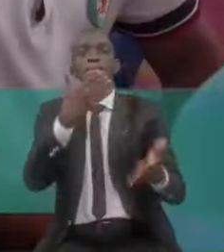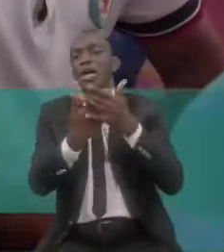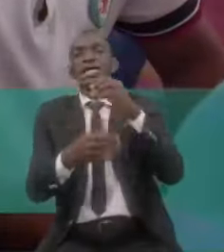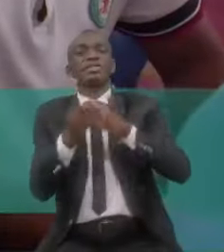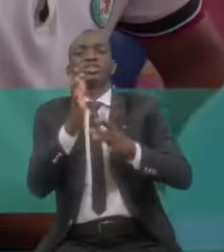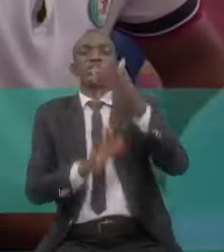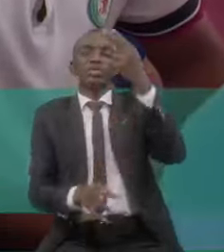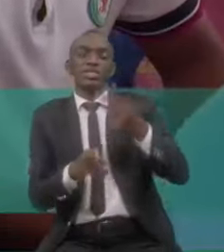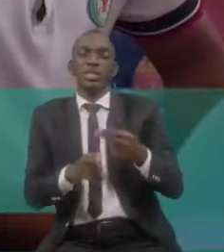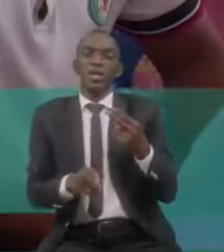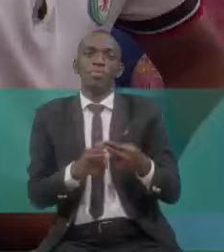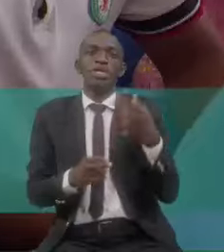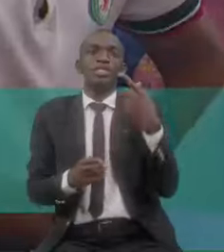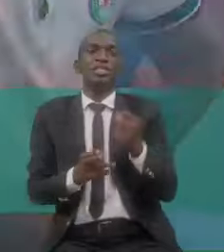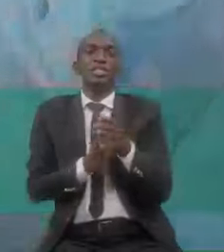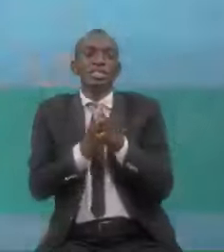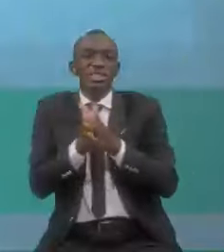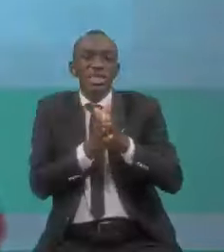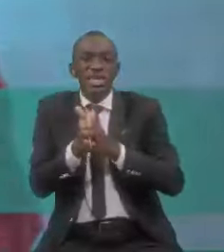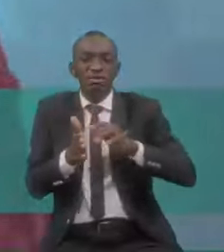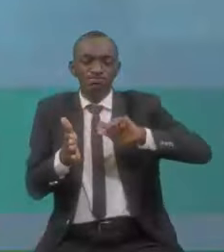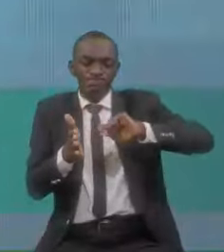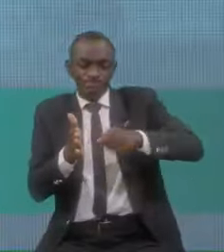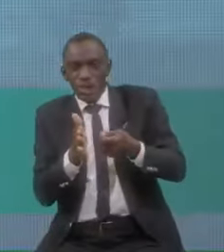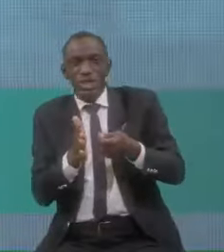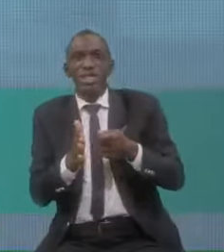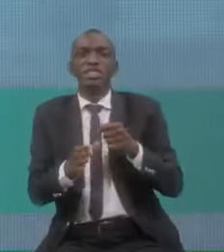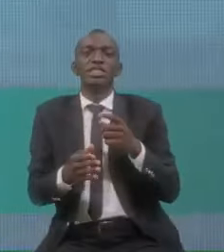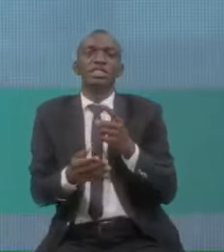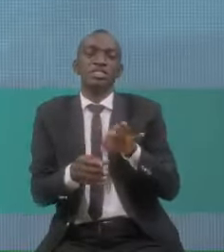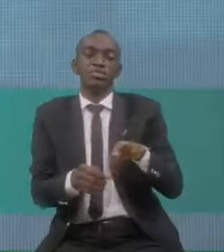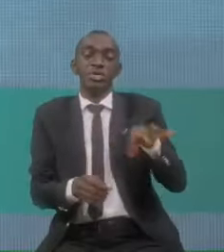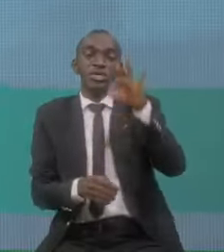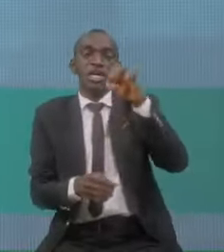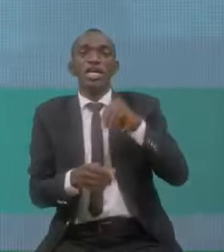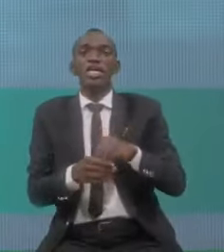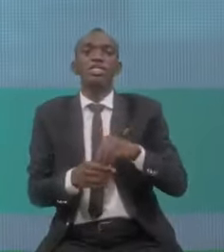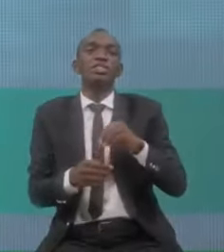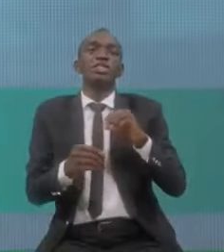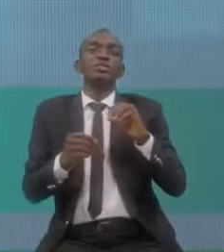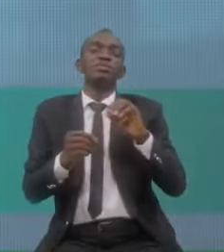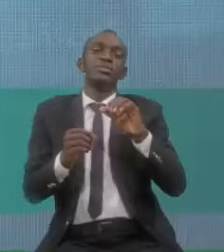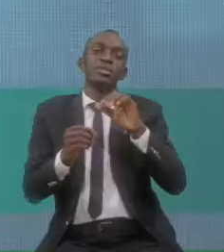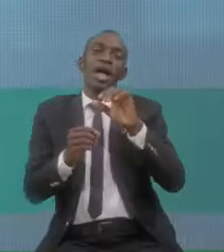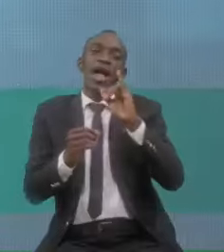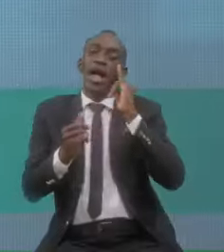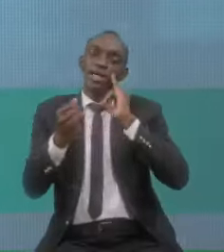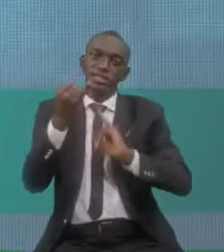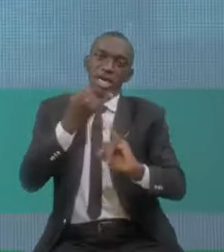The zeal generating spirit. It tells us in Isaiah